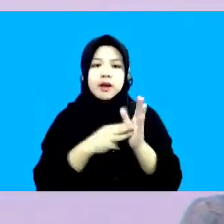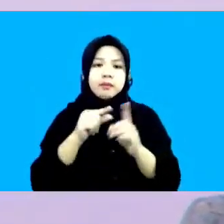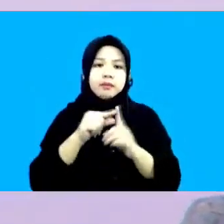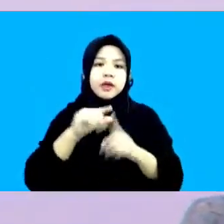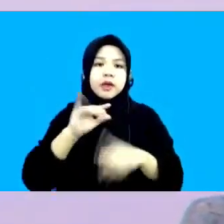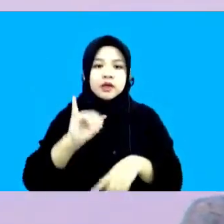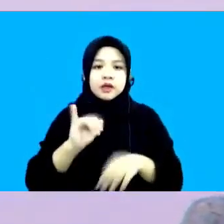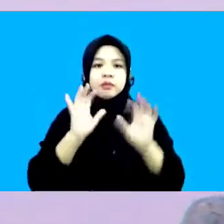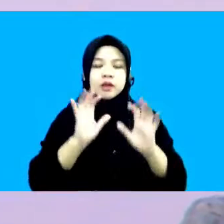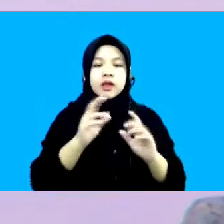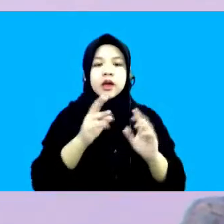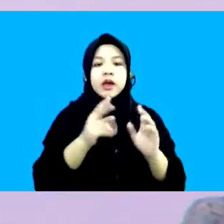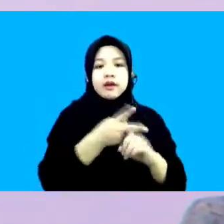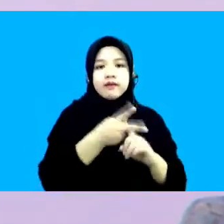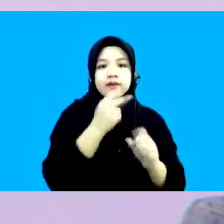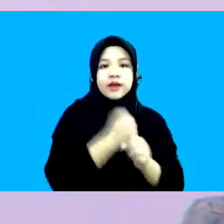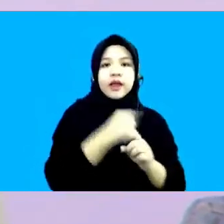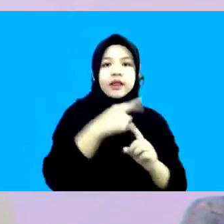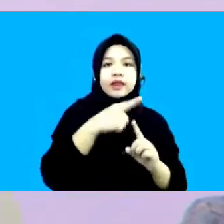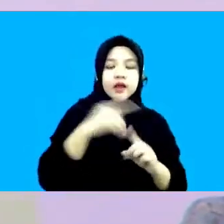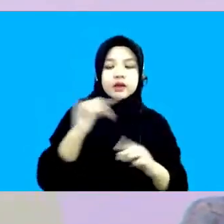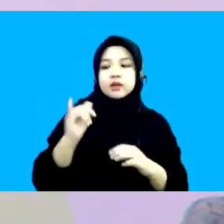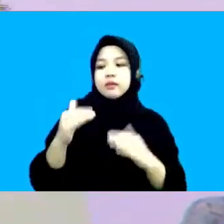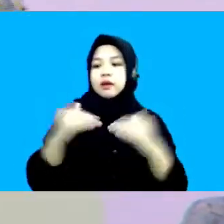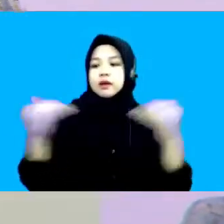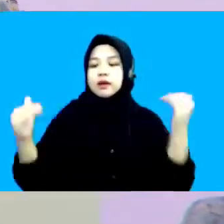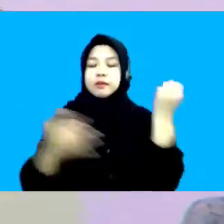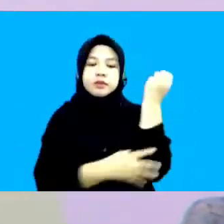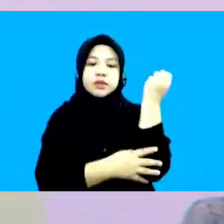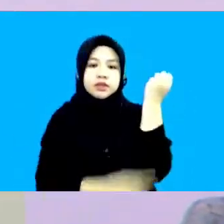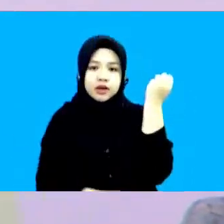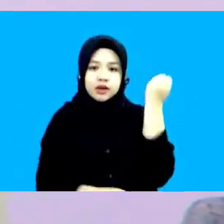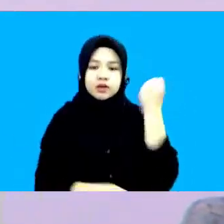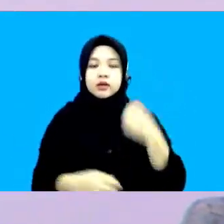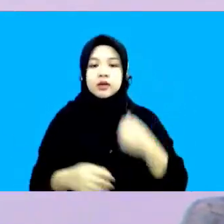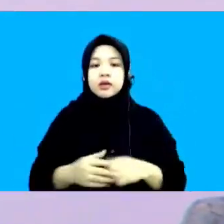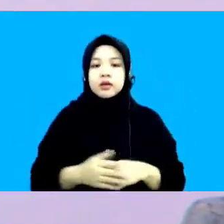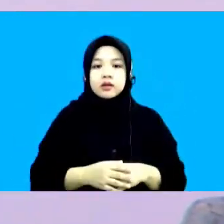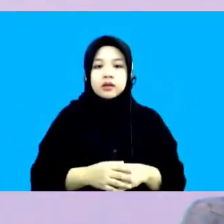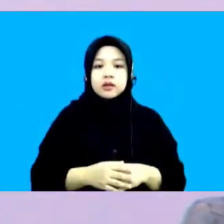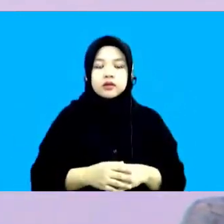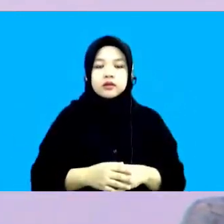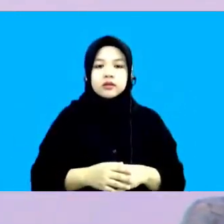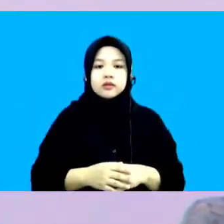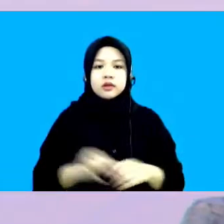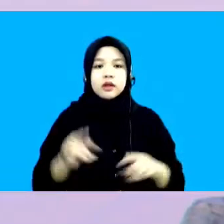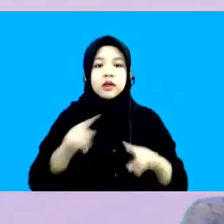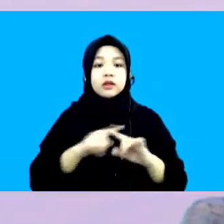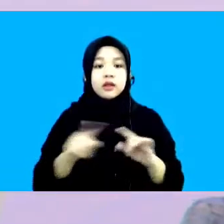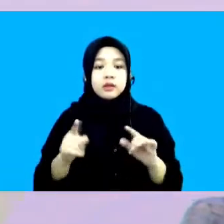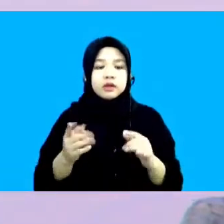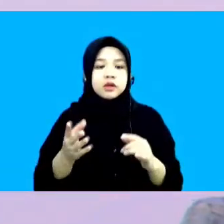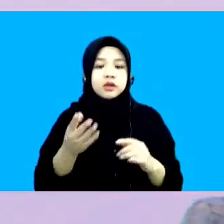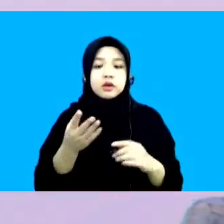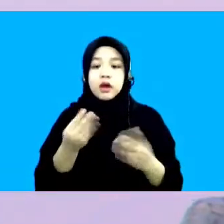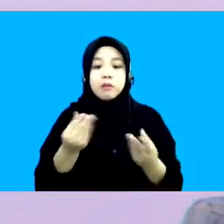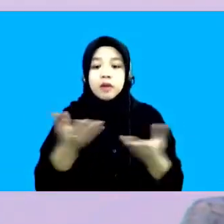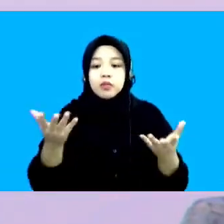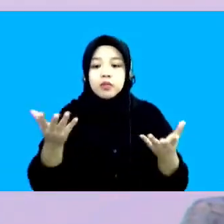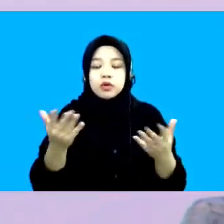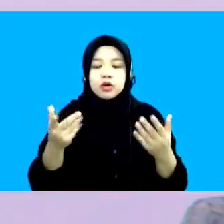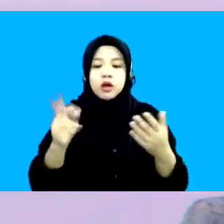surprising. Inequality rising because of the pandemic. It means that the poor people or the people